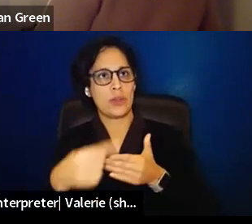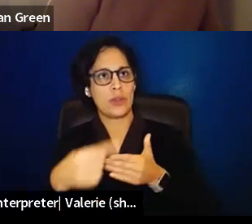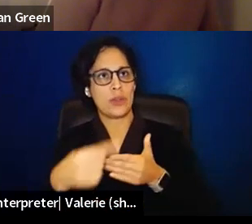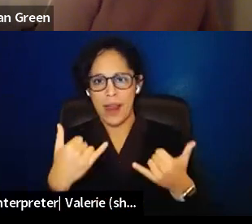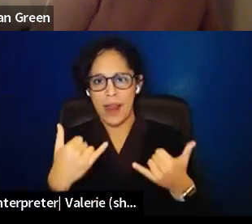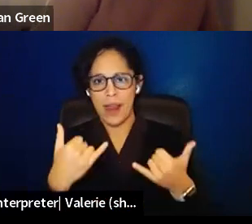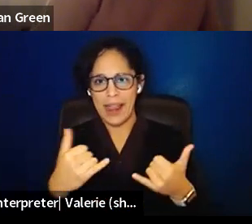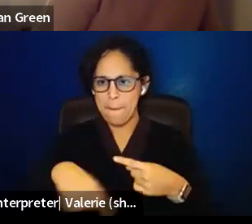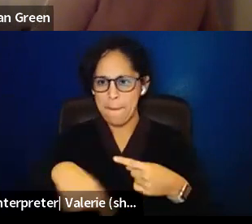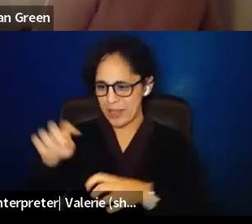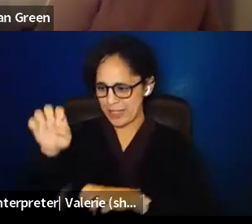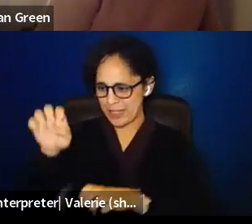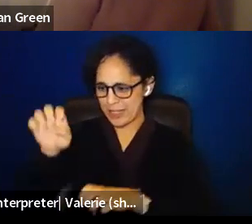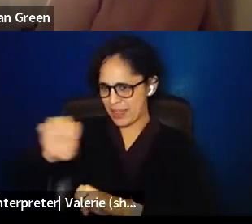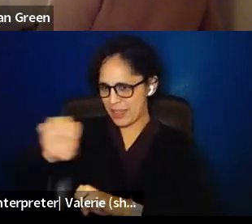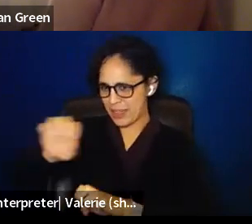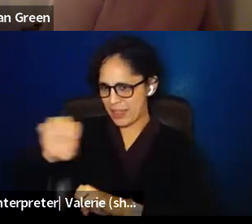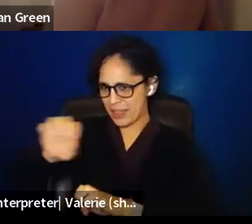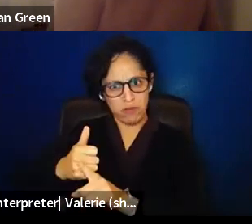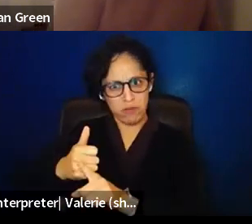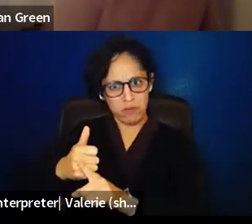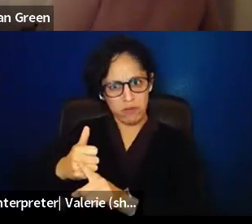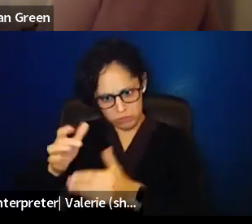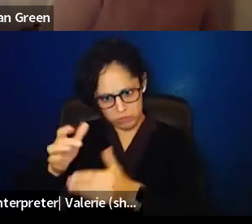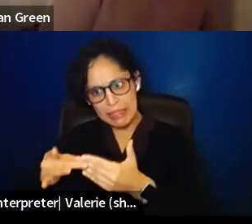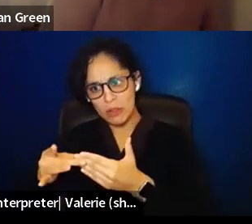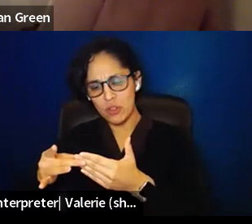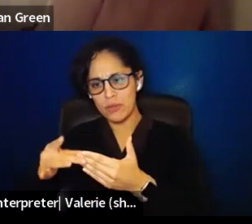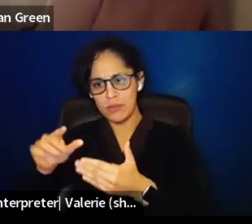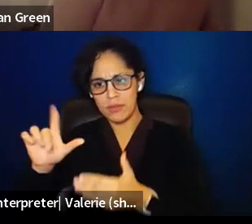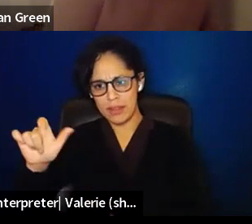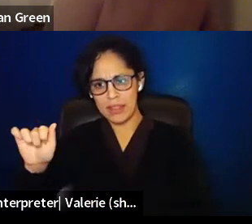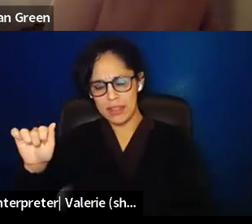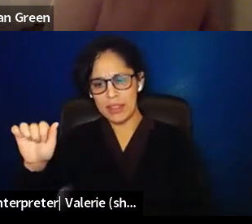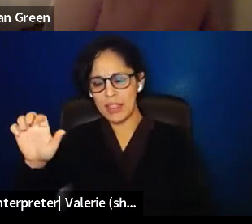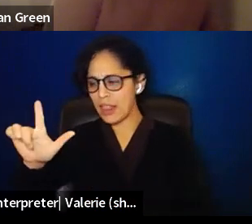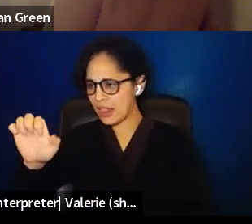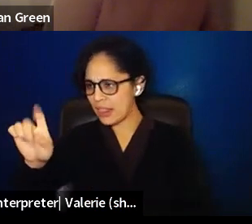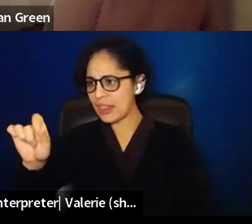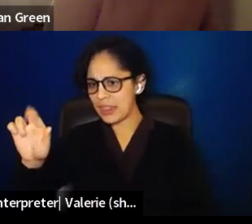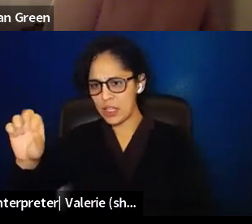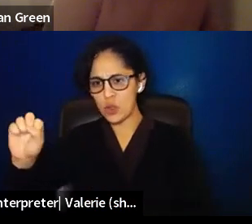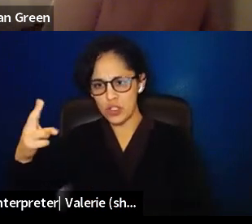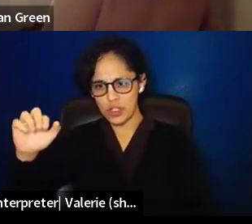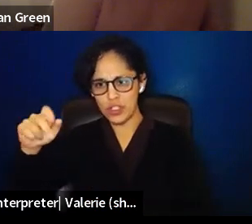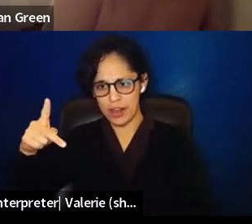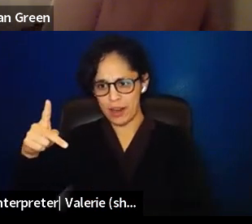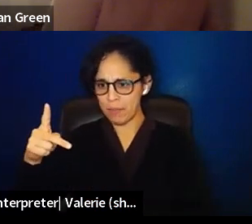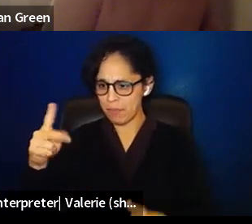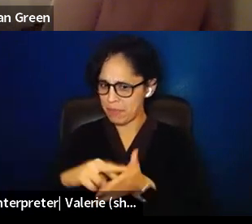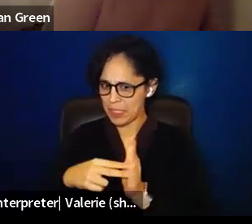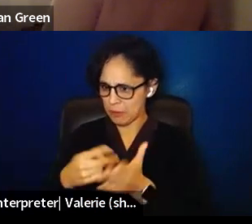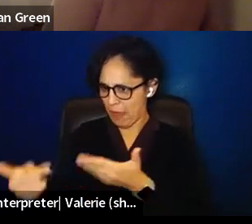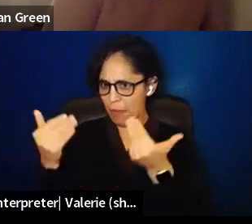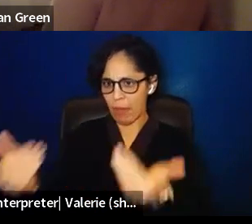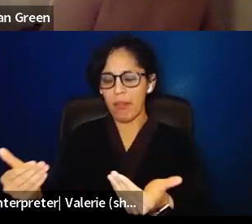And also, Evren, what you were saying about honesty being an important trait. So I'm curious, perhaps starting with Morgan and then opening it up,